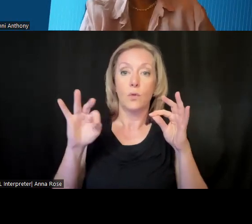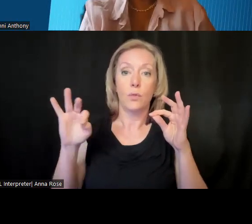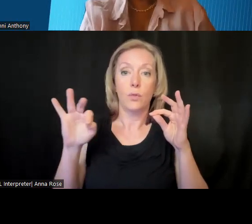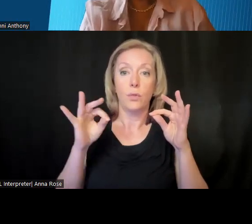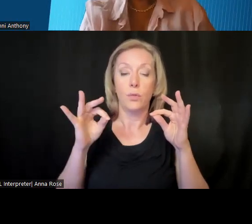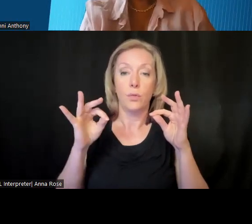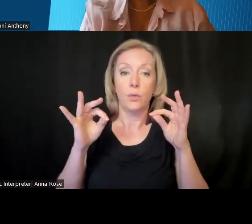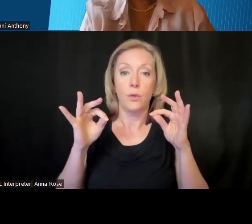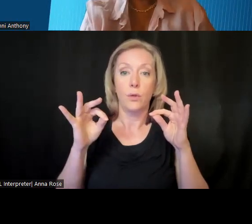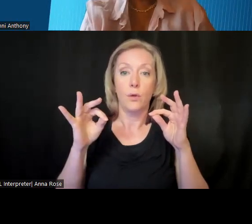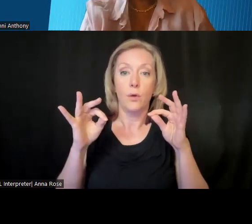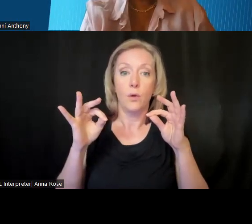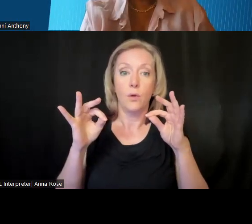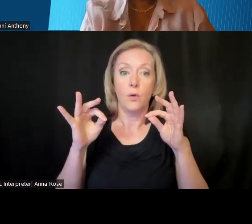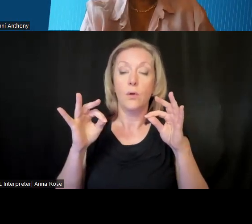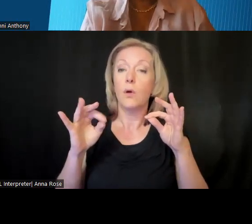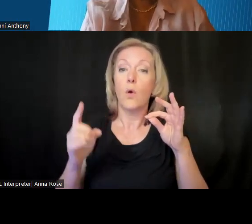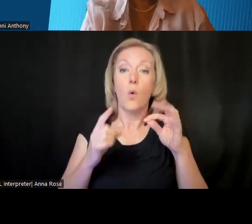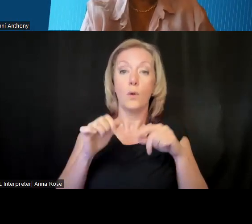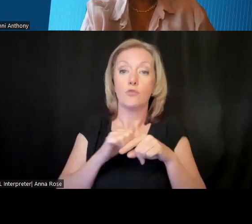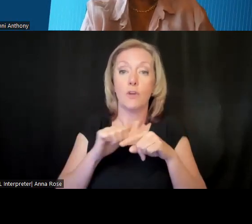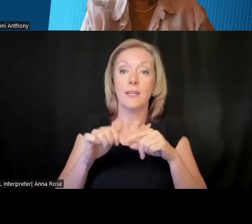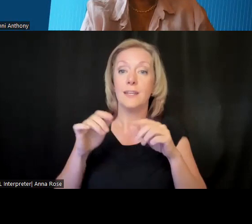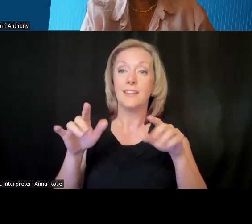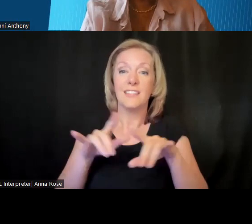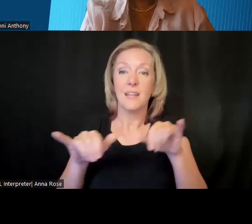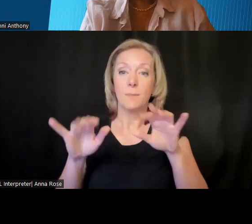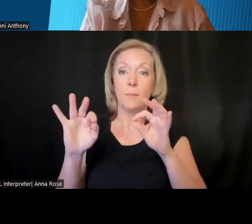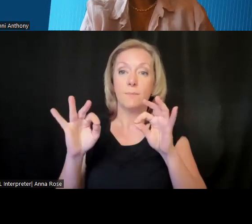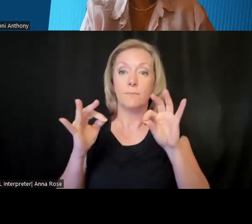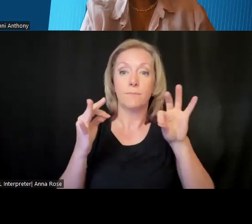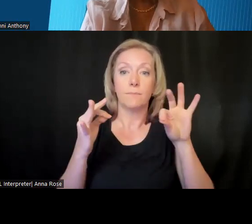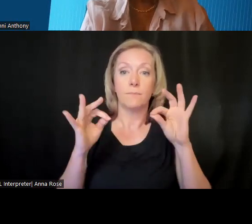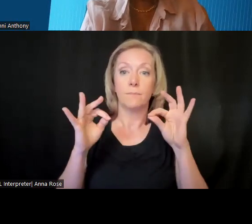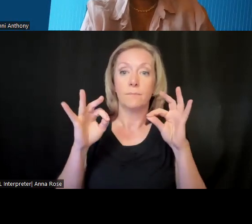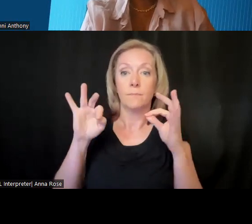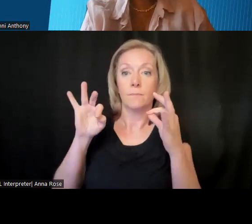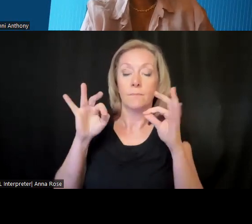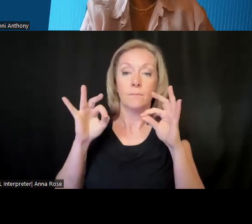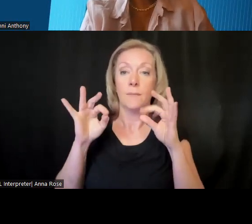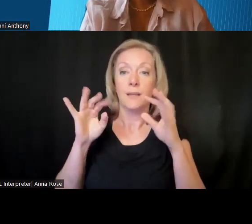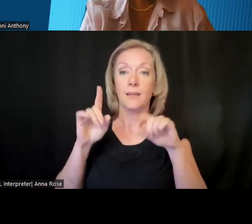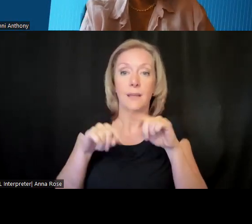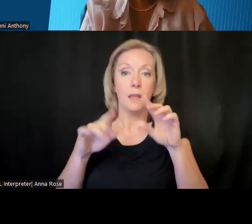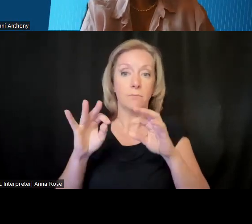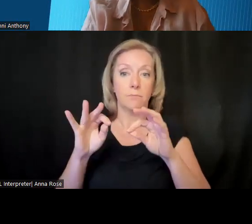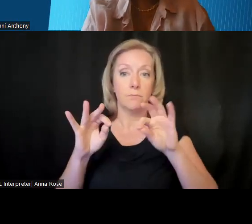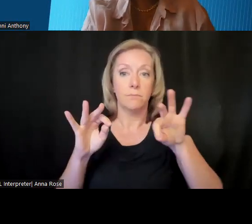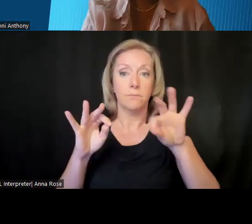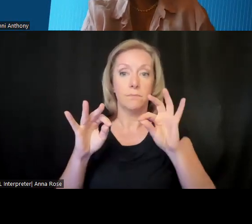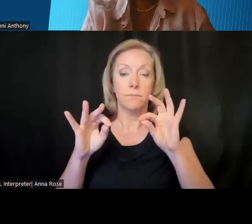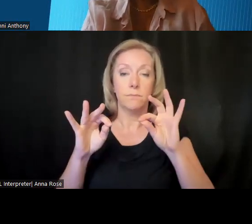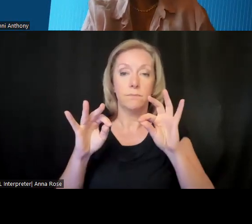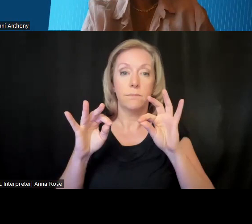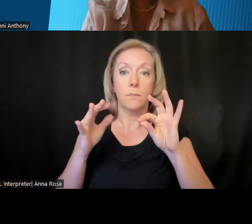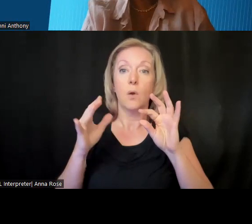training, where right eye goes, left eye goes. There should not be no lag behind. They should work together, but you can also see eyes